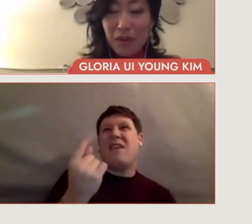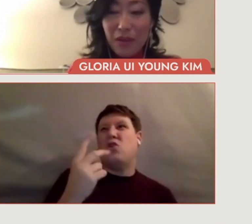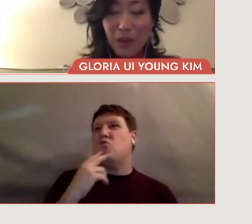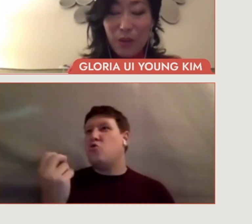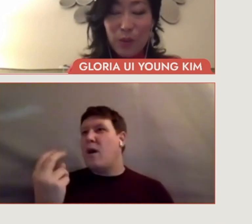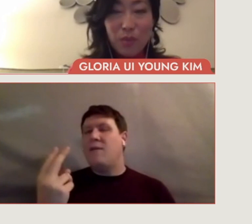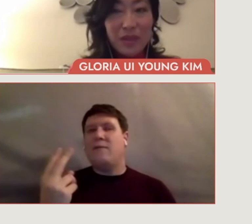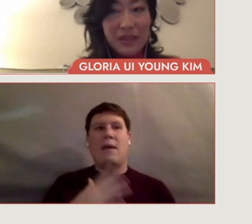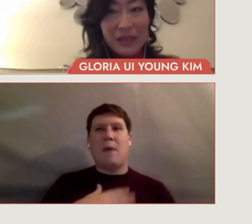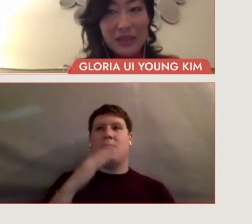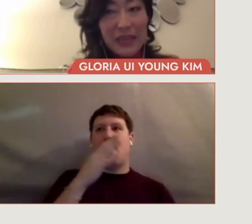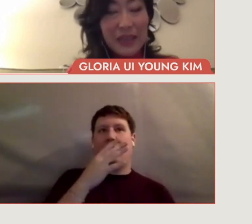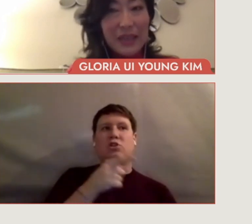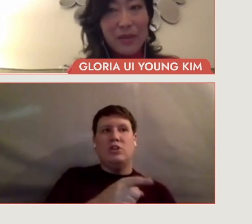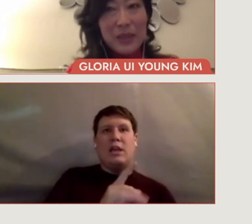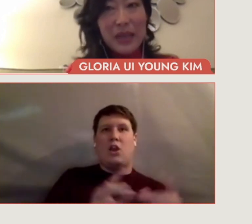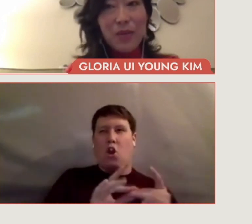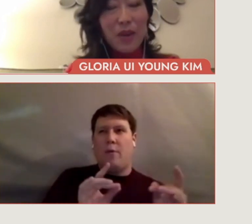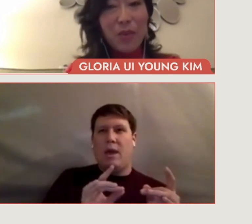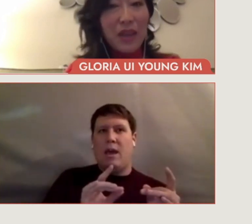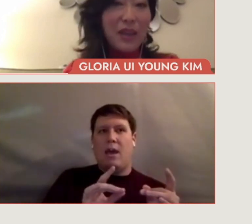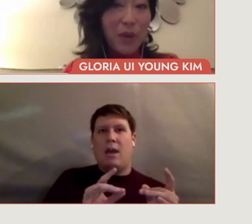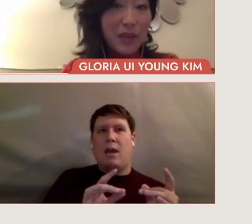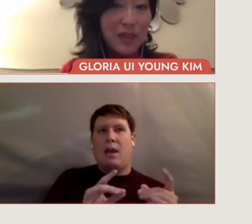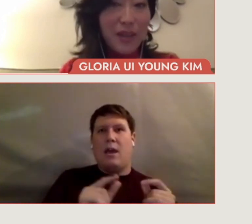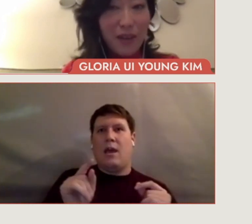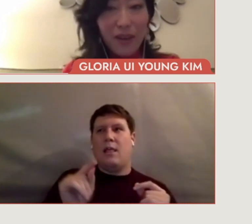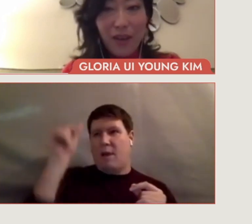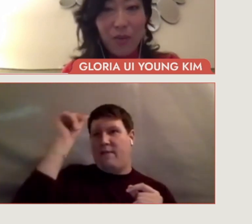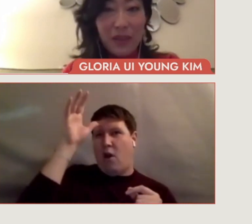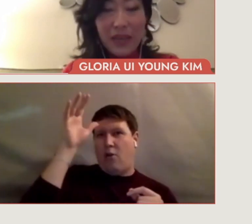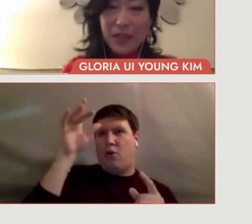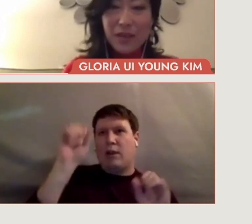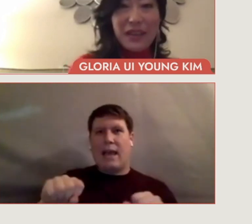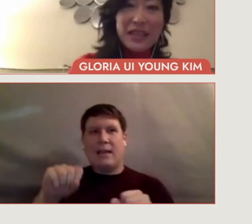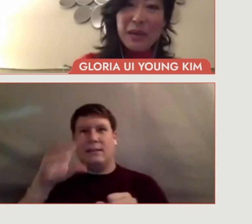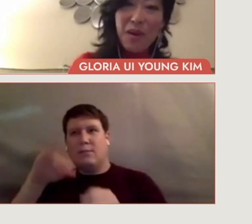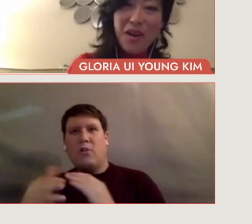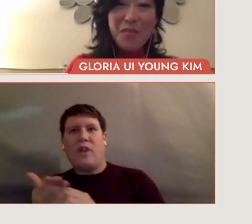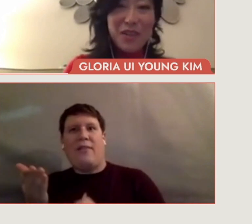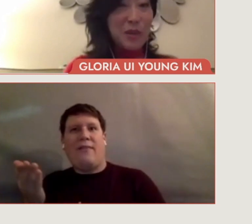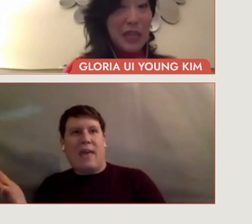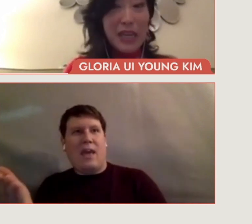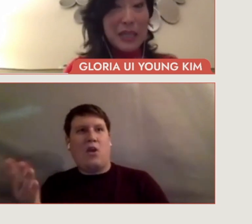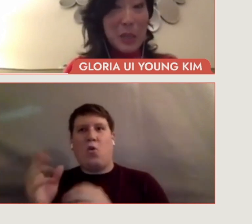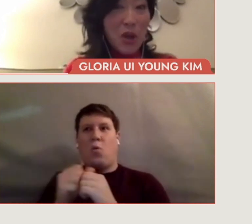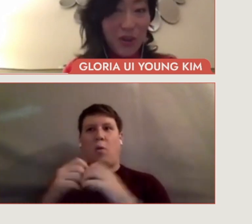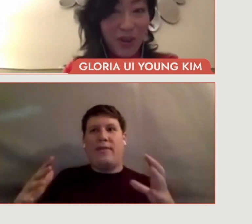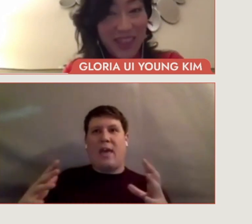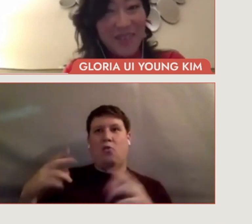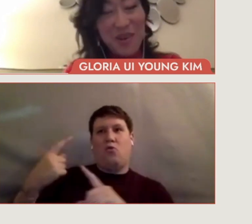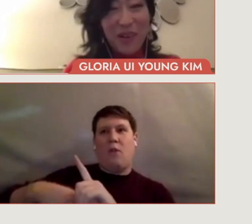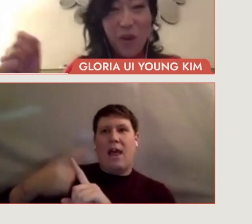about, this woman saying that he could stay without paying any rent. And I thought, well, that's a good thing, isn't it, Mom? And she was like, it is not